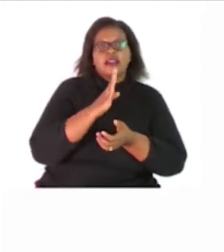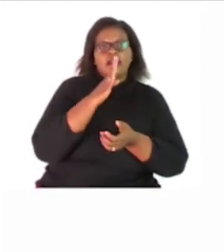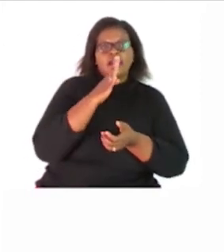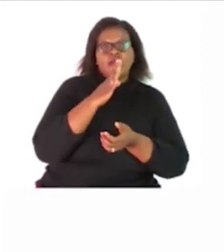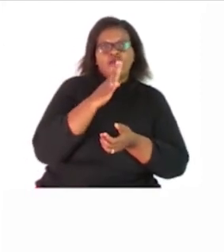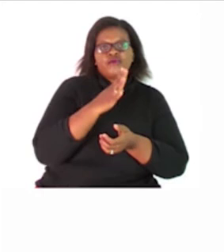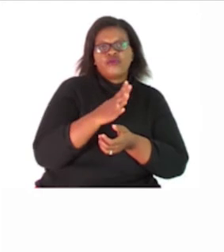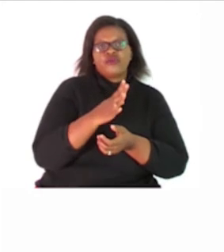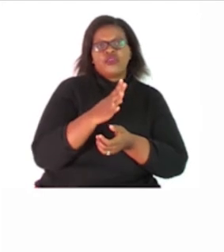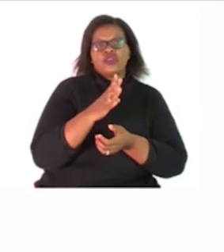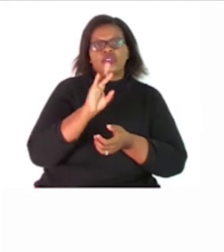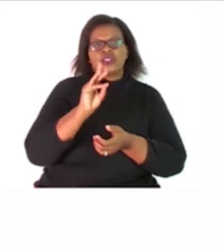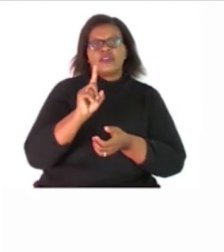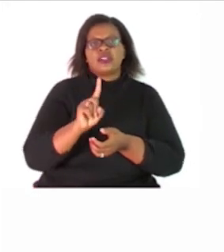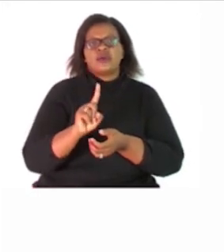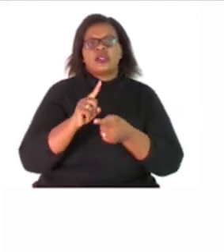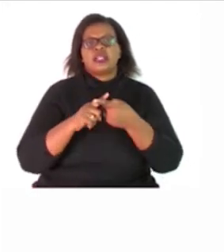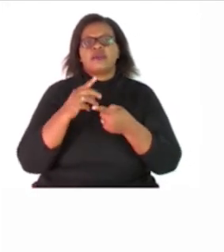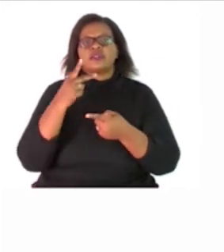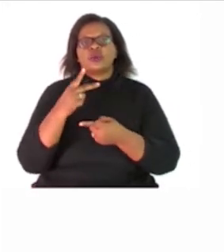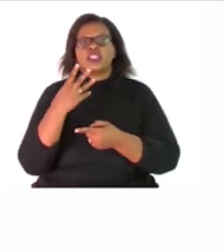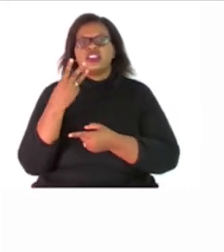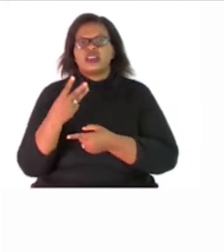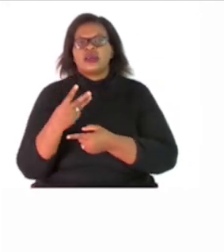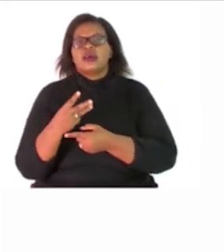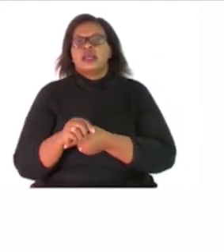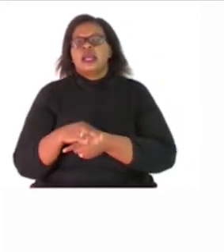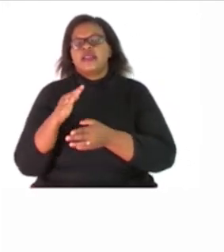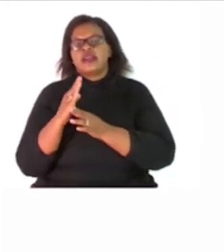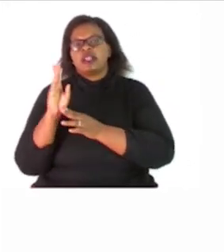471 times 23. D,